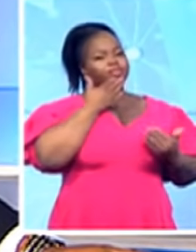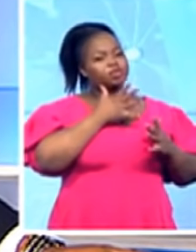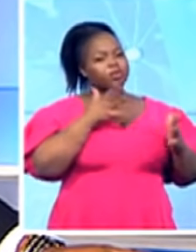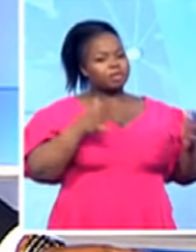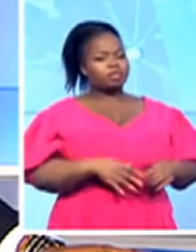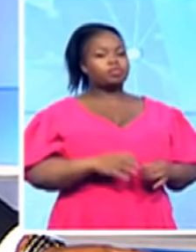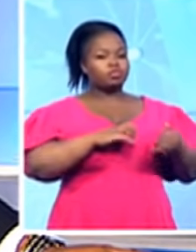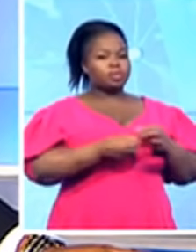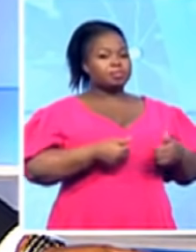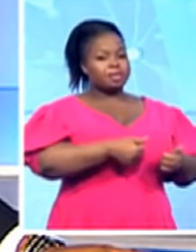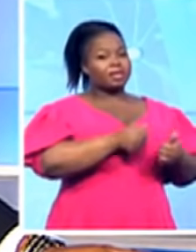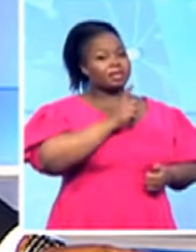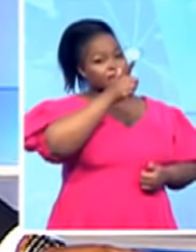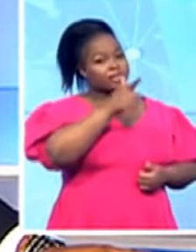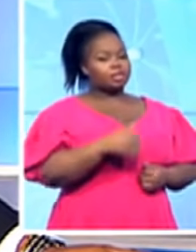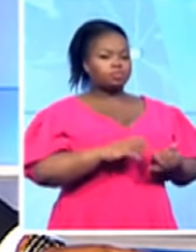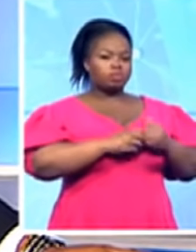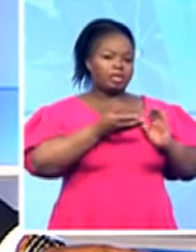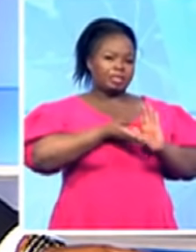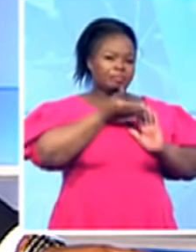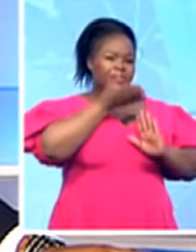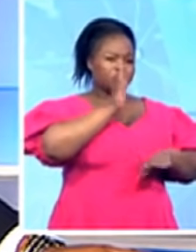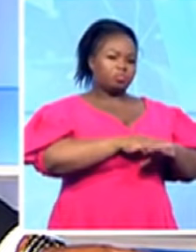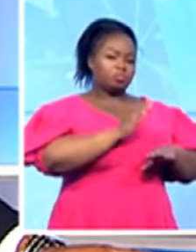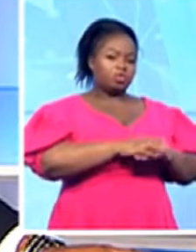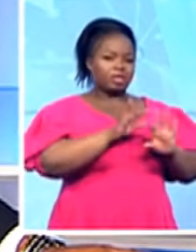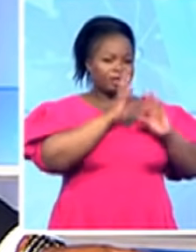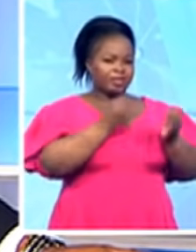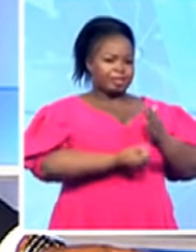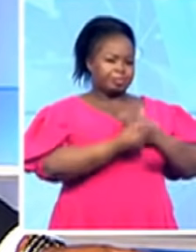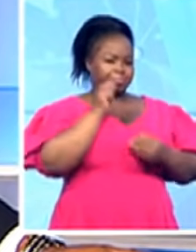a sense and update on what's happening on the N3 toll concession. Thania Dhoogra there.